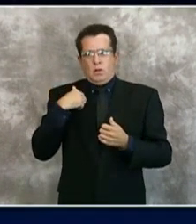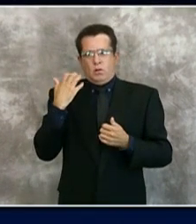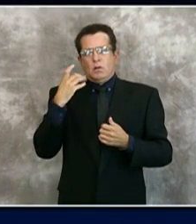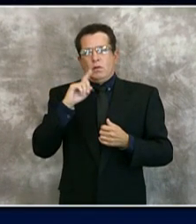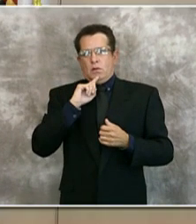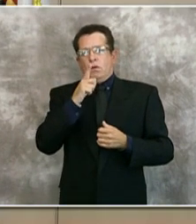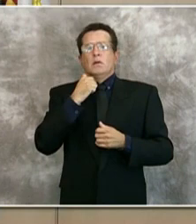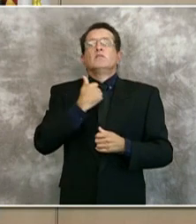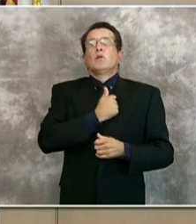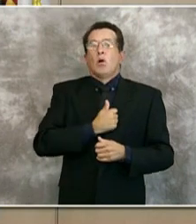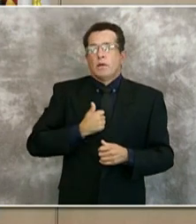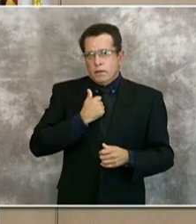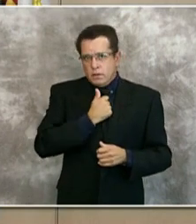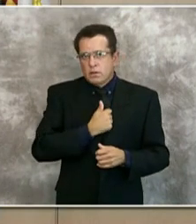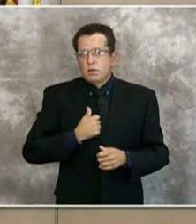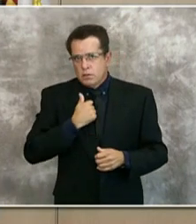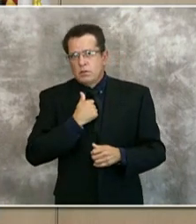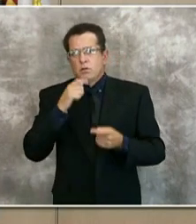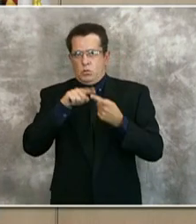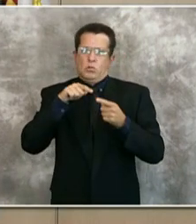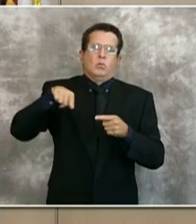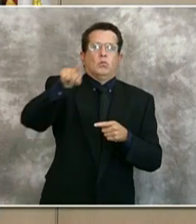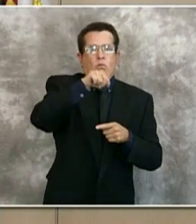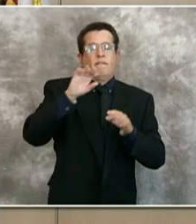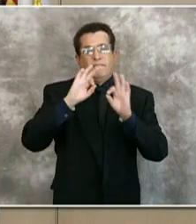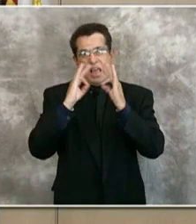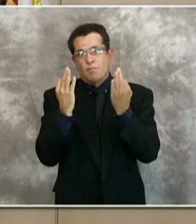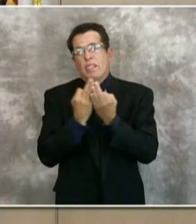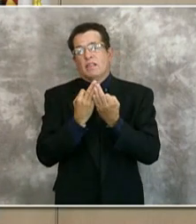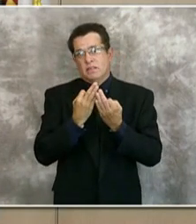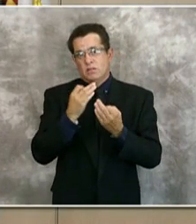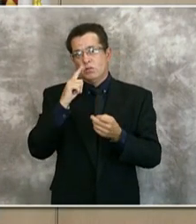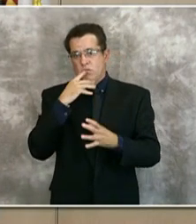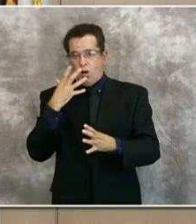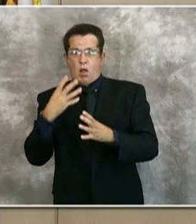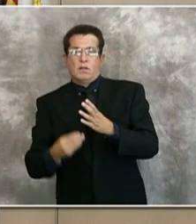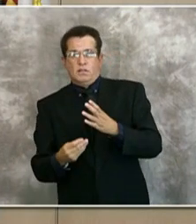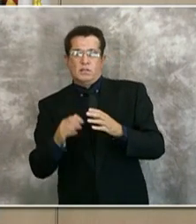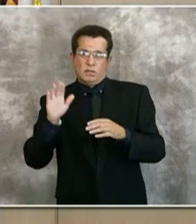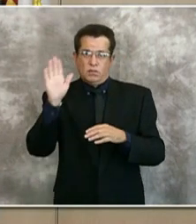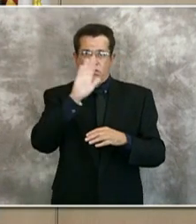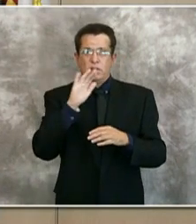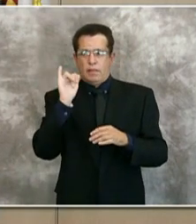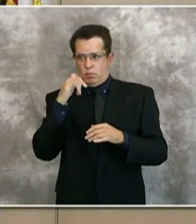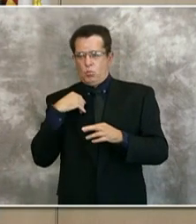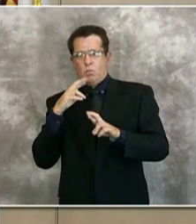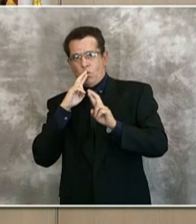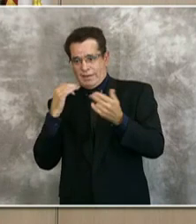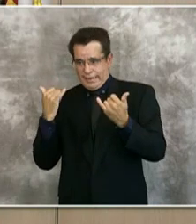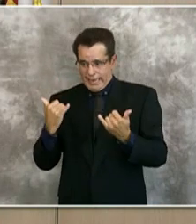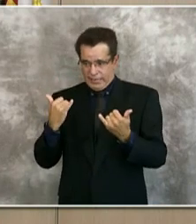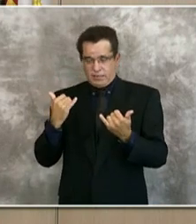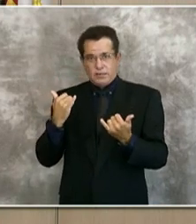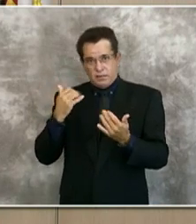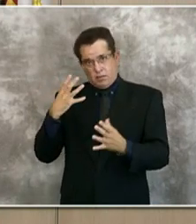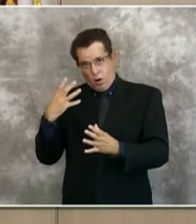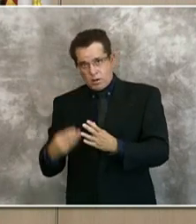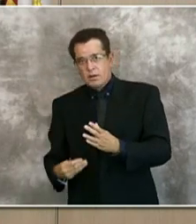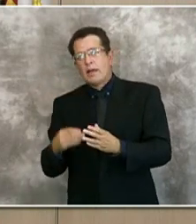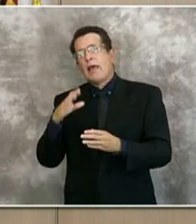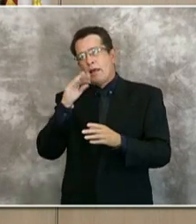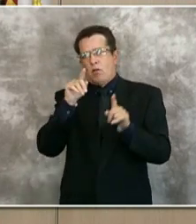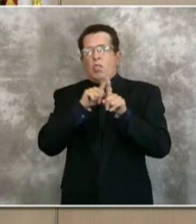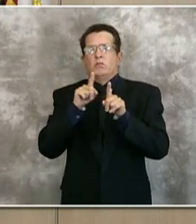sincerest sympathies and condolences go out to the family and friends of those reported today, as well as those individuals